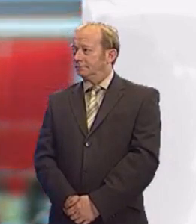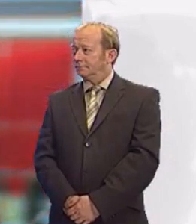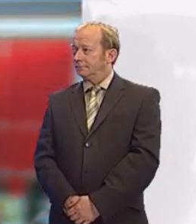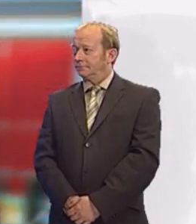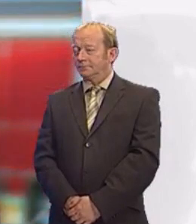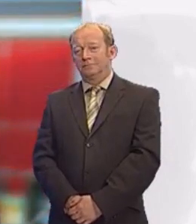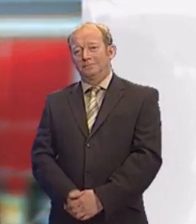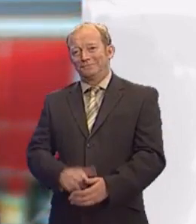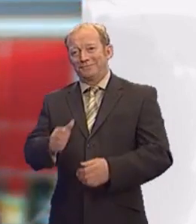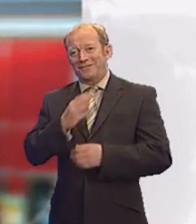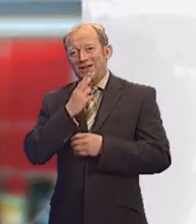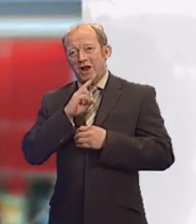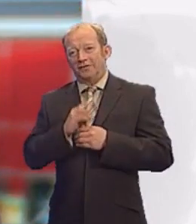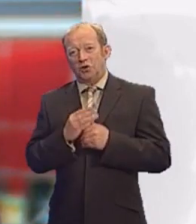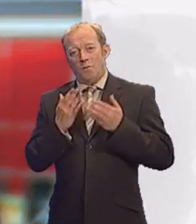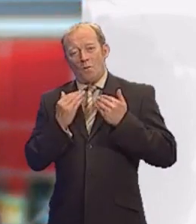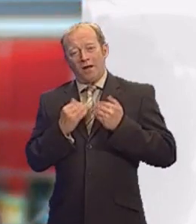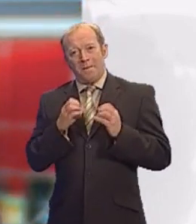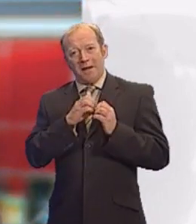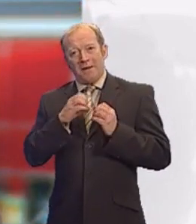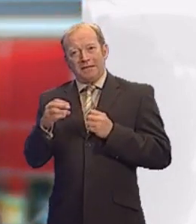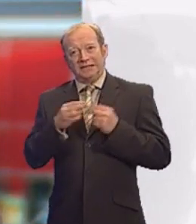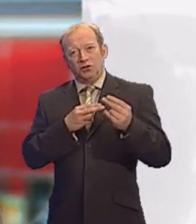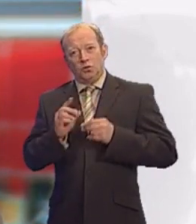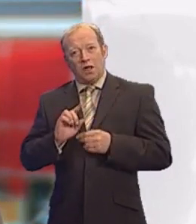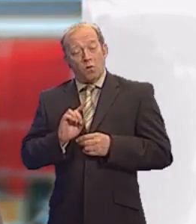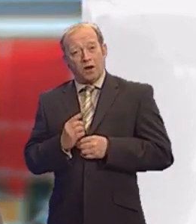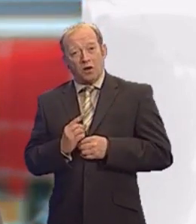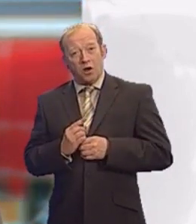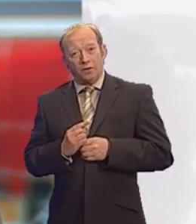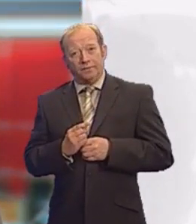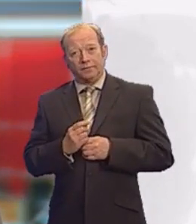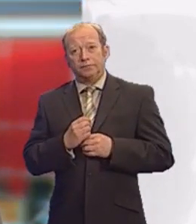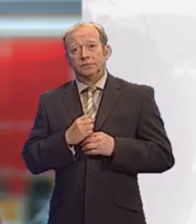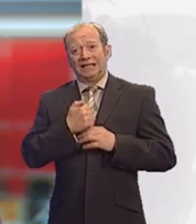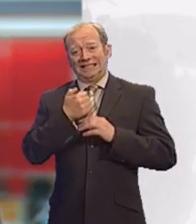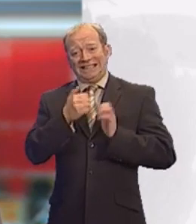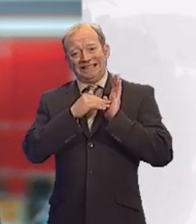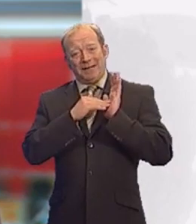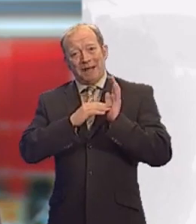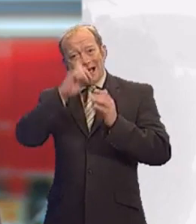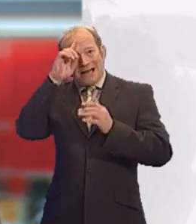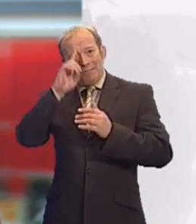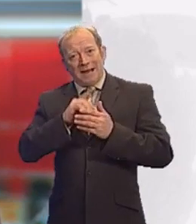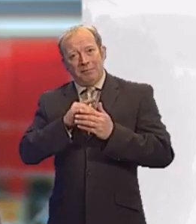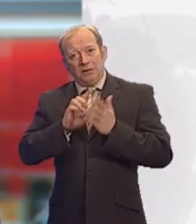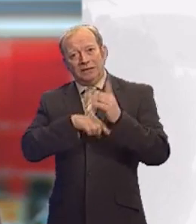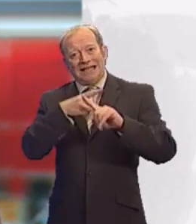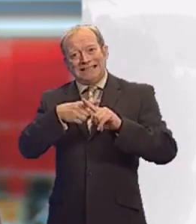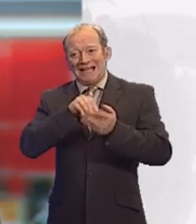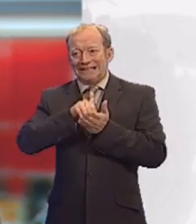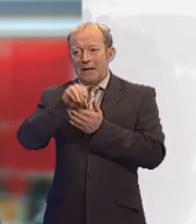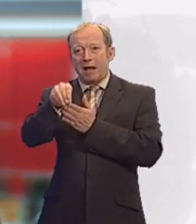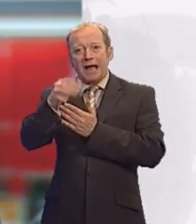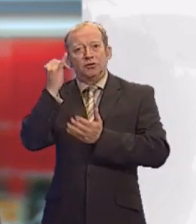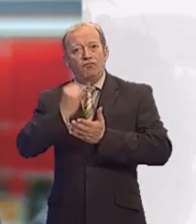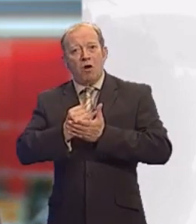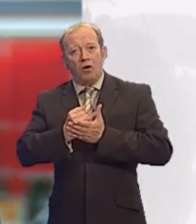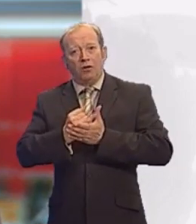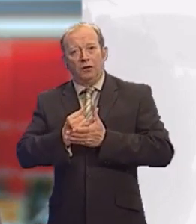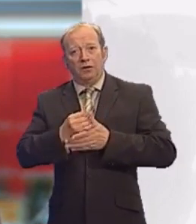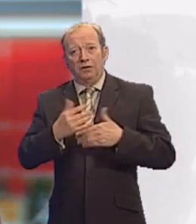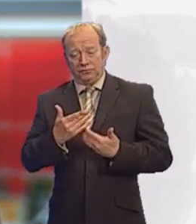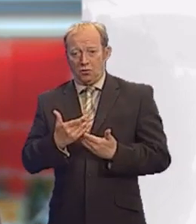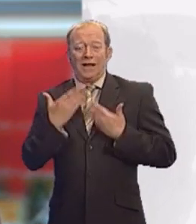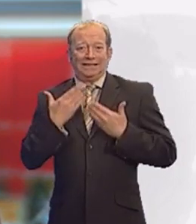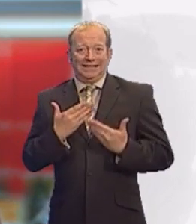Good afternoon and welcome to the BBC News at 1. Nearly 6 million people who've paid the wrong amount of income tax will start to receive letters from the